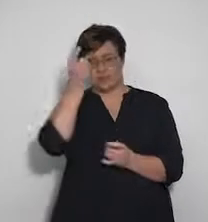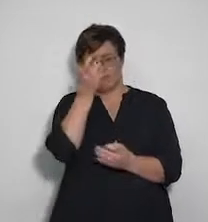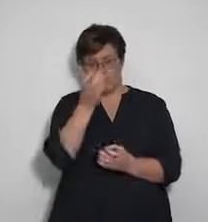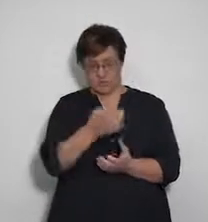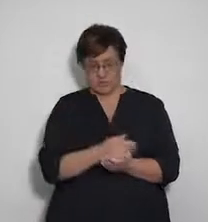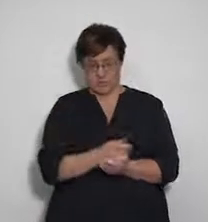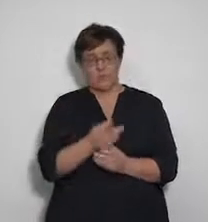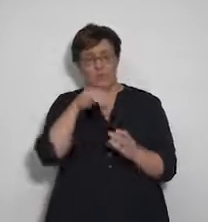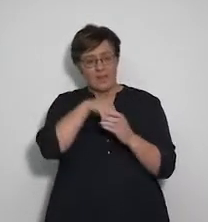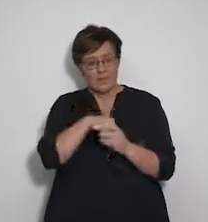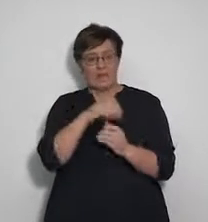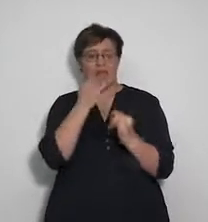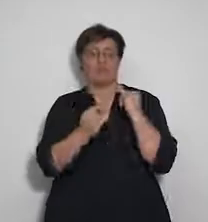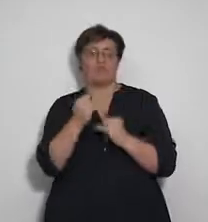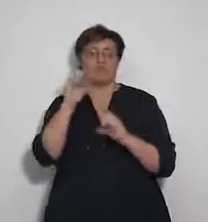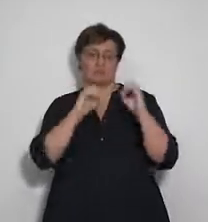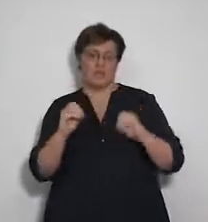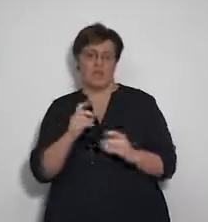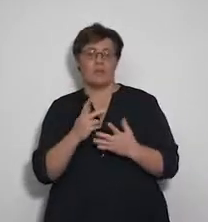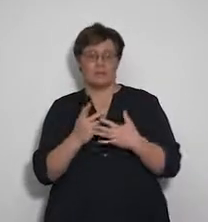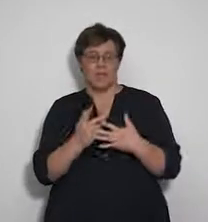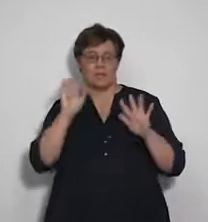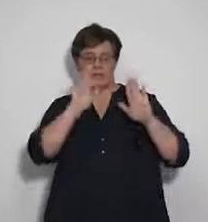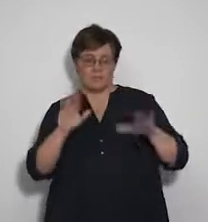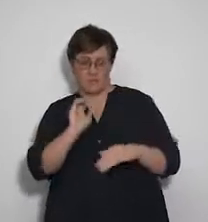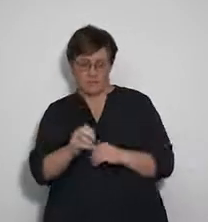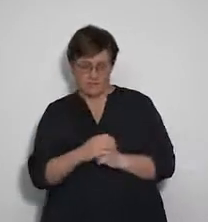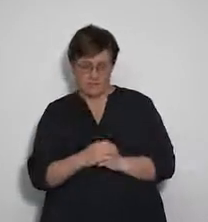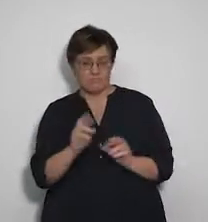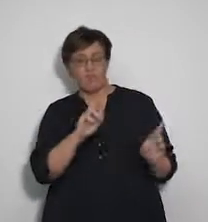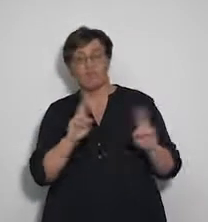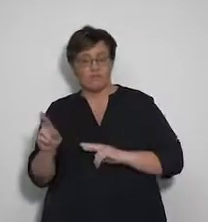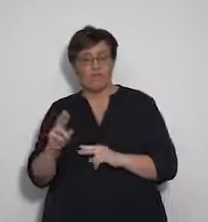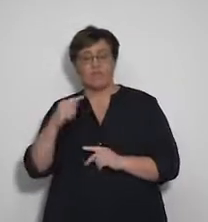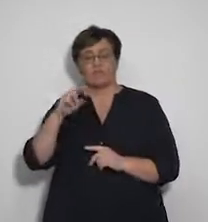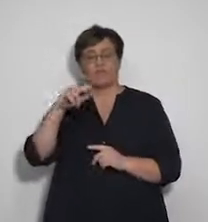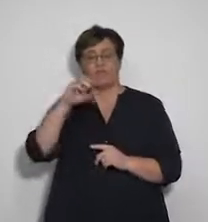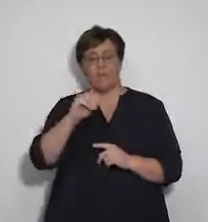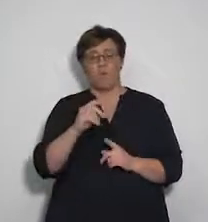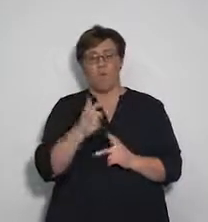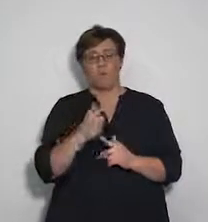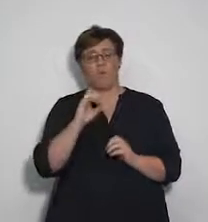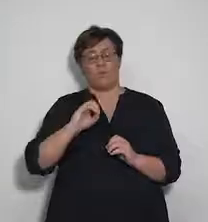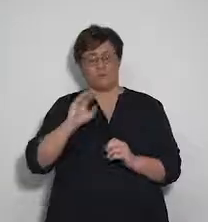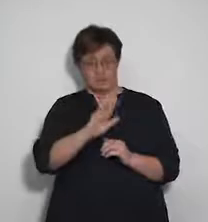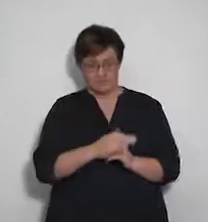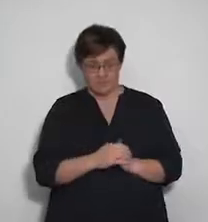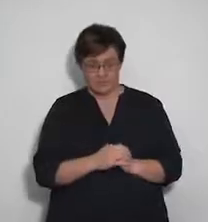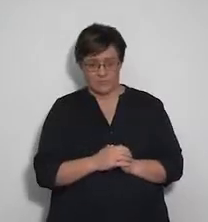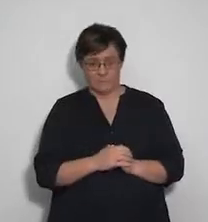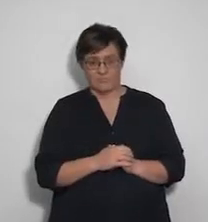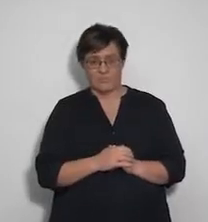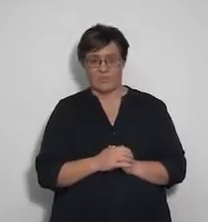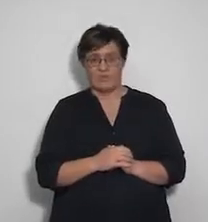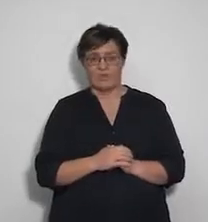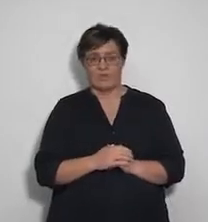genetic information in an individual cell that has been sequenced, and that often refers to the genome of an organism.